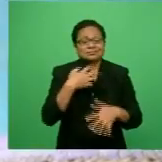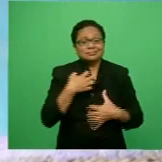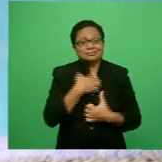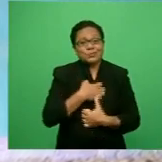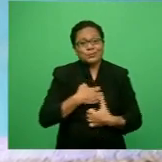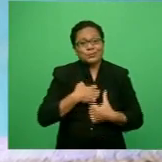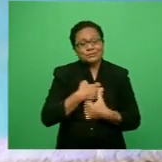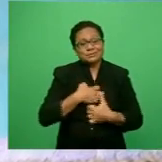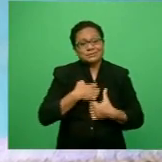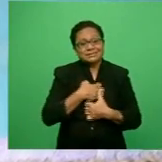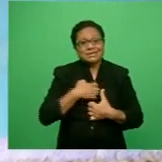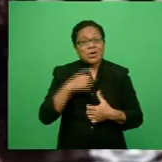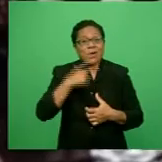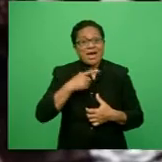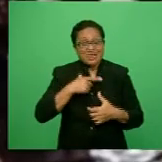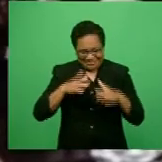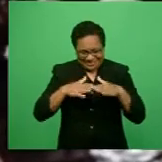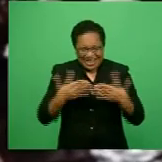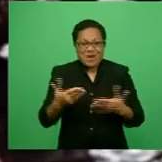Fiji entered its new chapter.